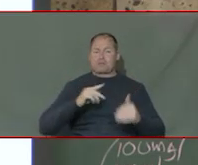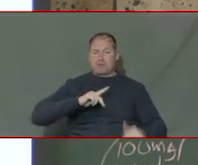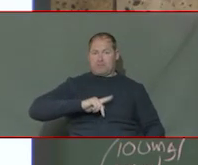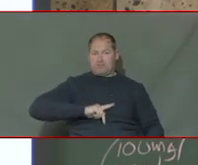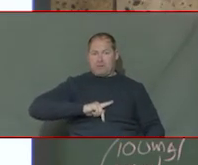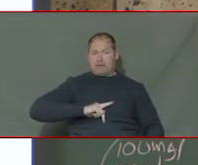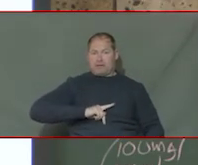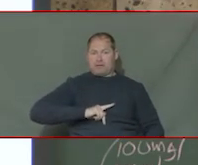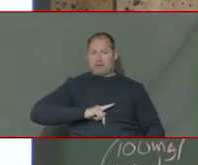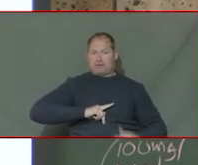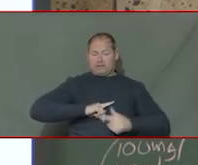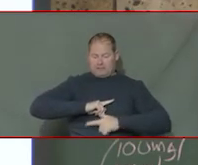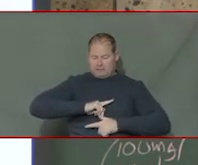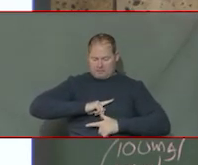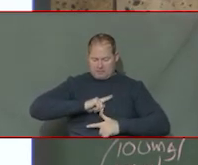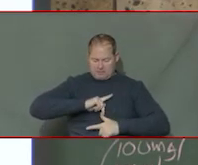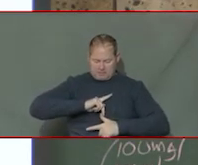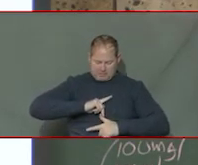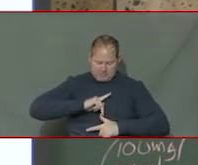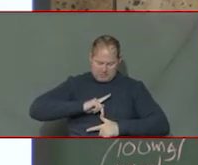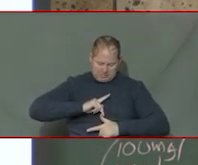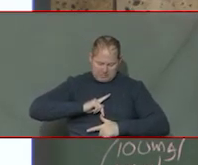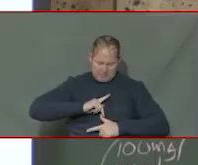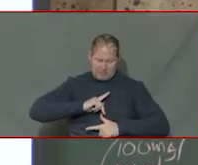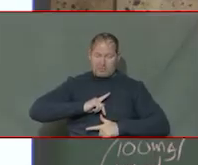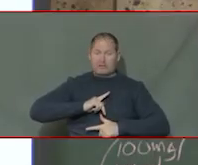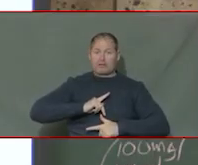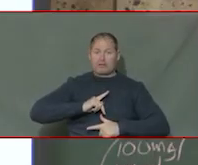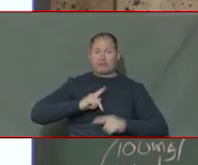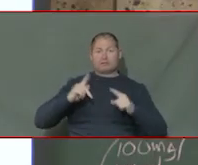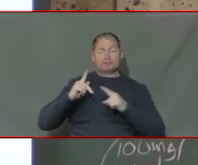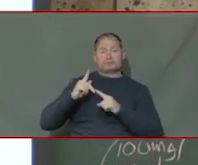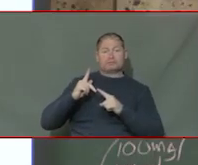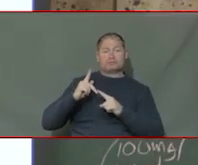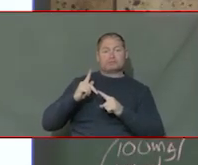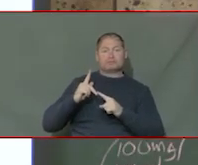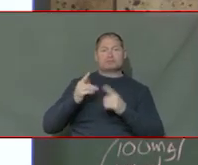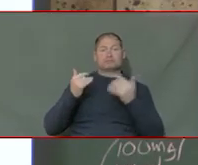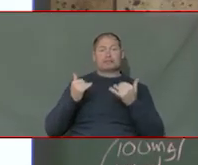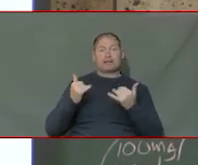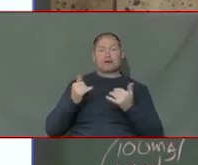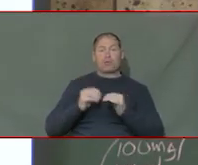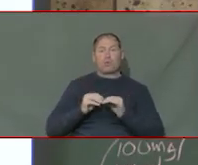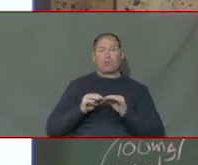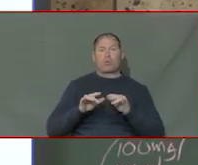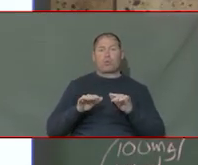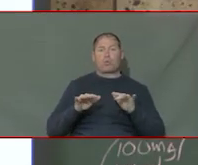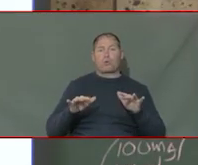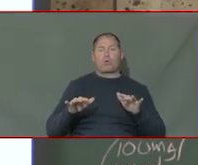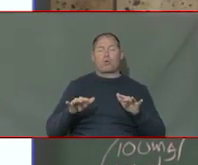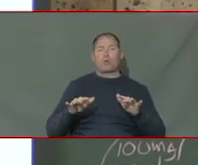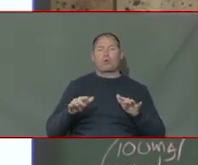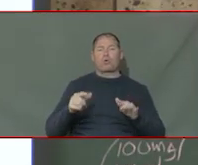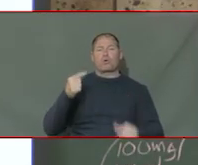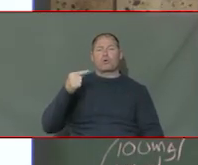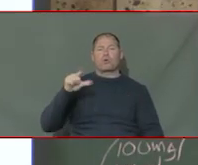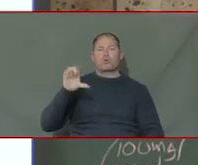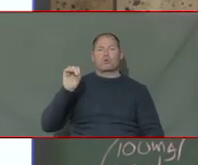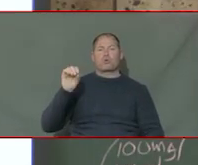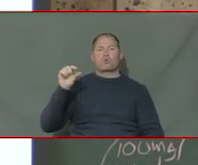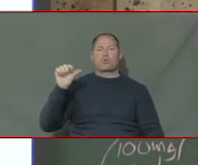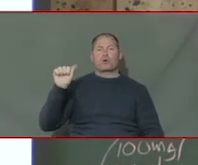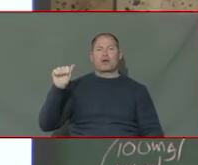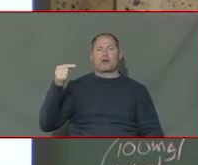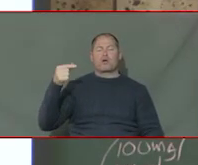release insulin, it will now release the opposite, glucagon. It travels here in the blood, that glucagon, with the